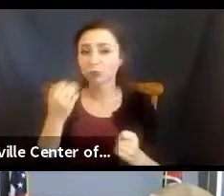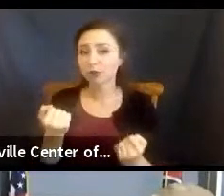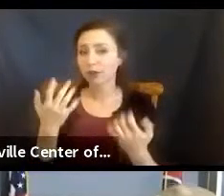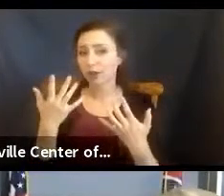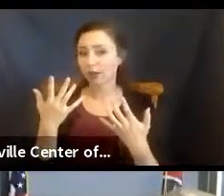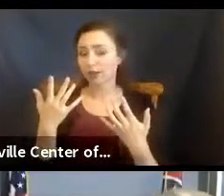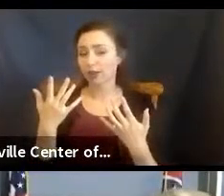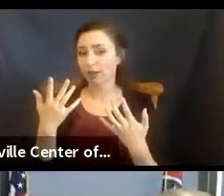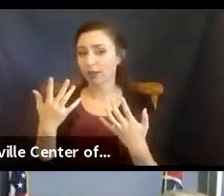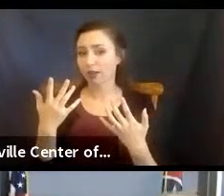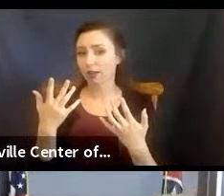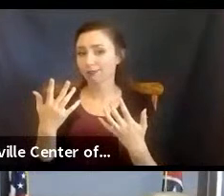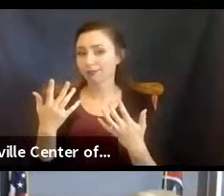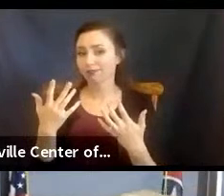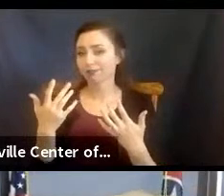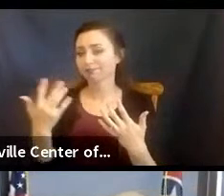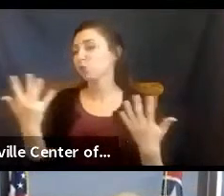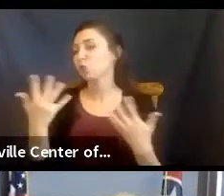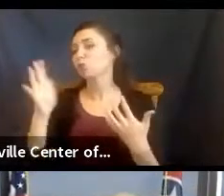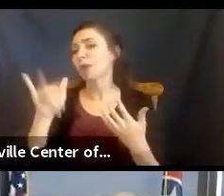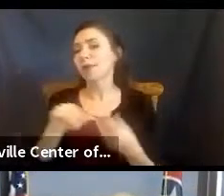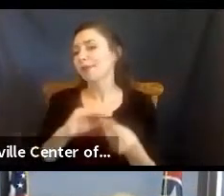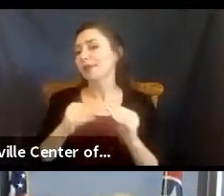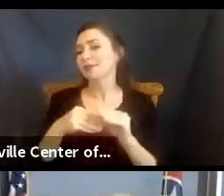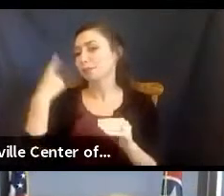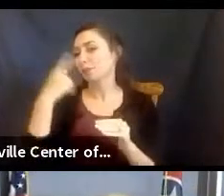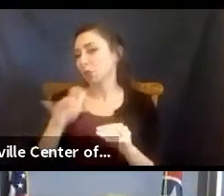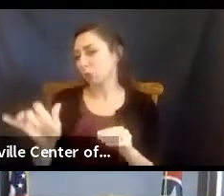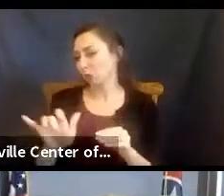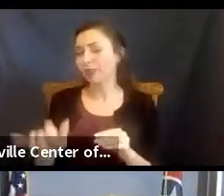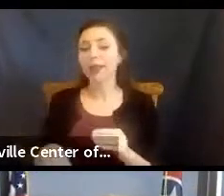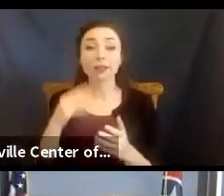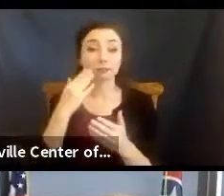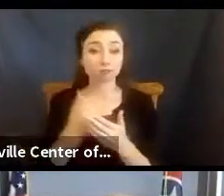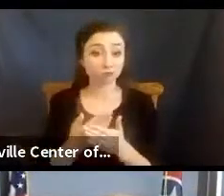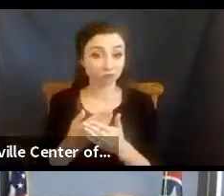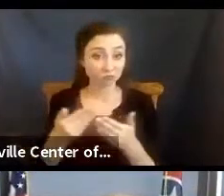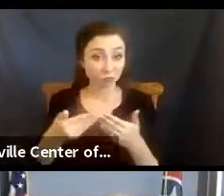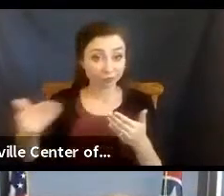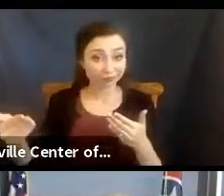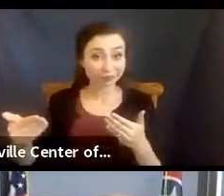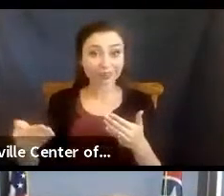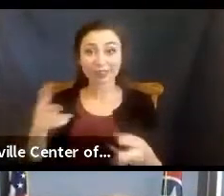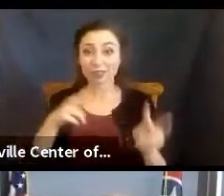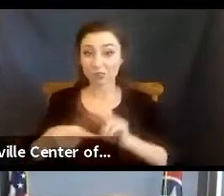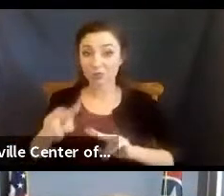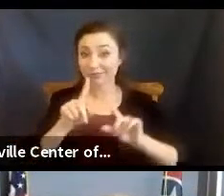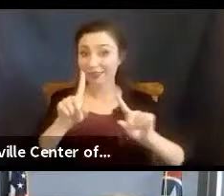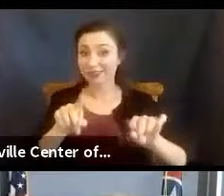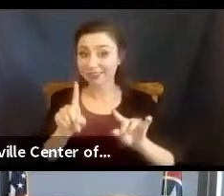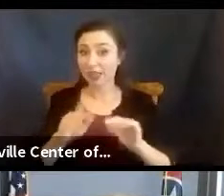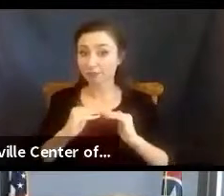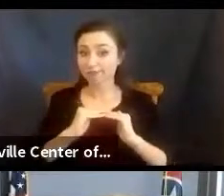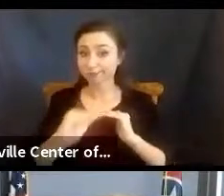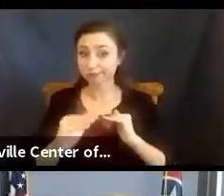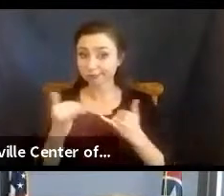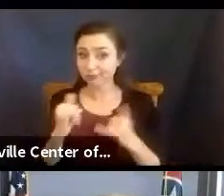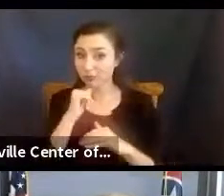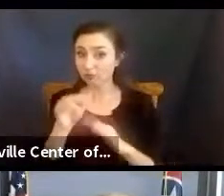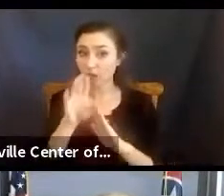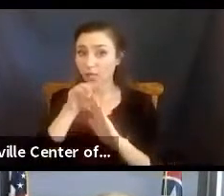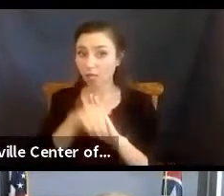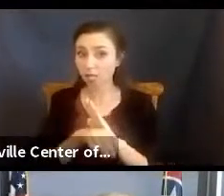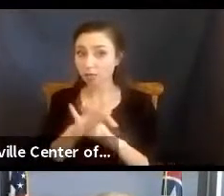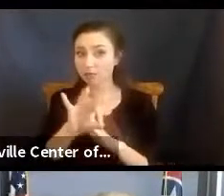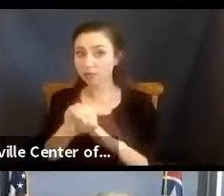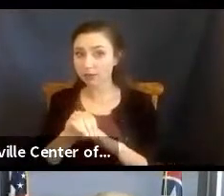how, what those numbers look like. The good news is it looks like attendance is stable right now. You've not gone below